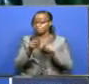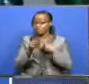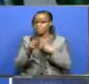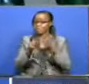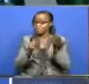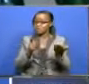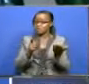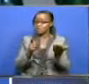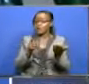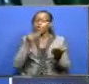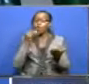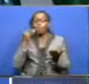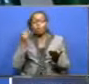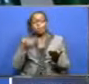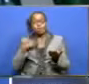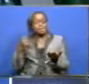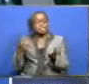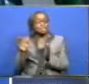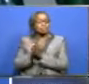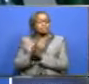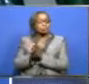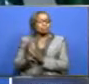My home at Nikendo was attacked.